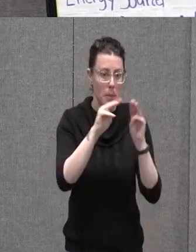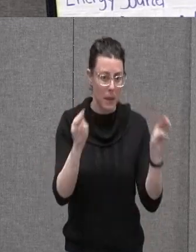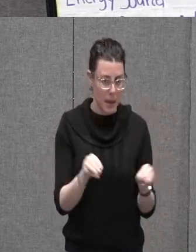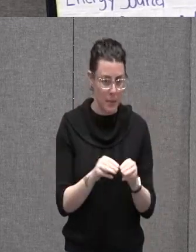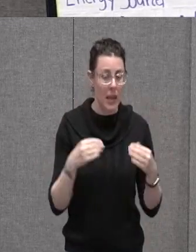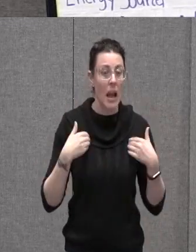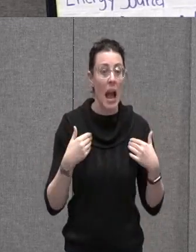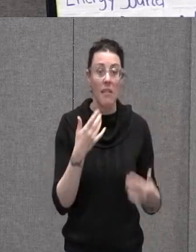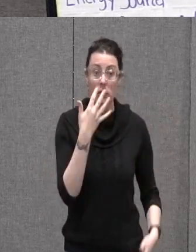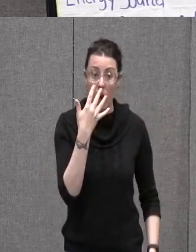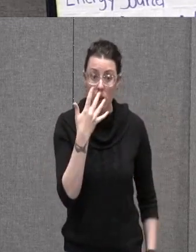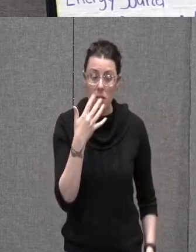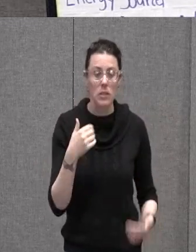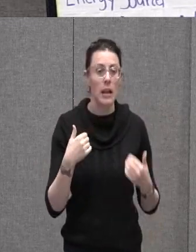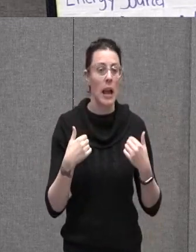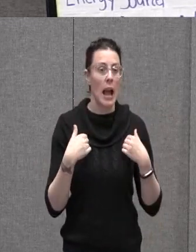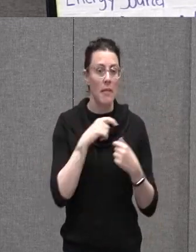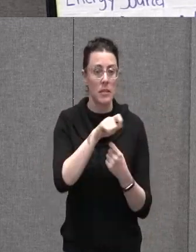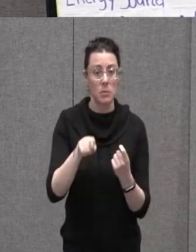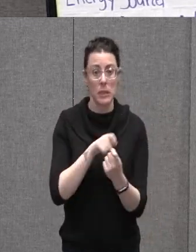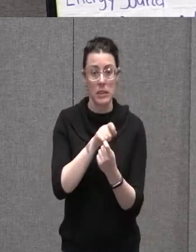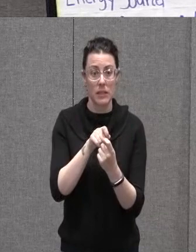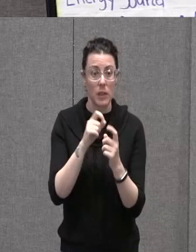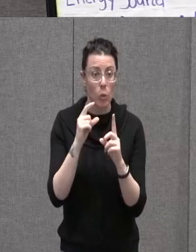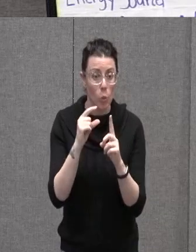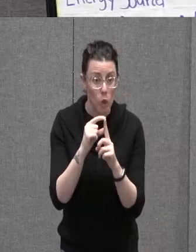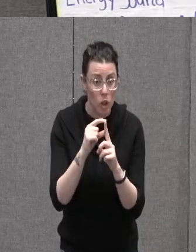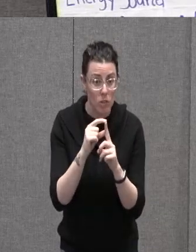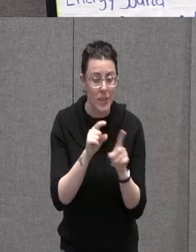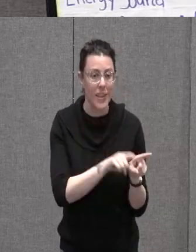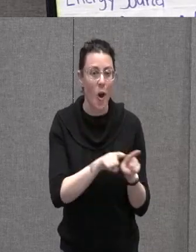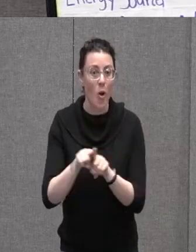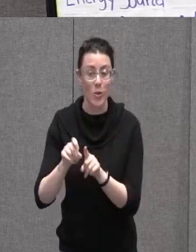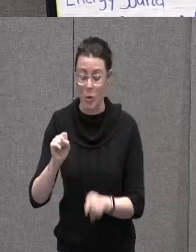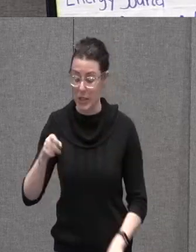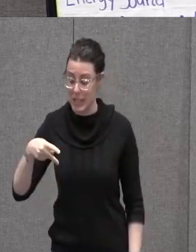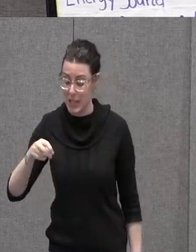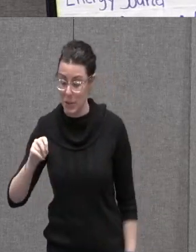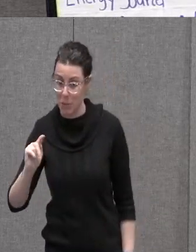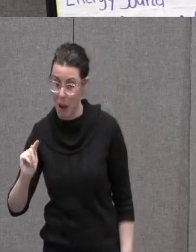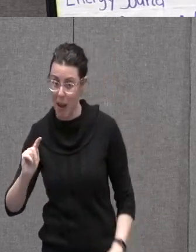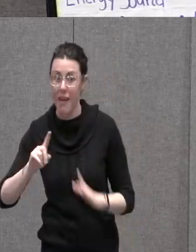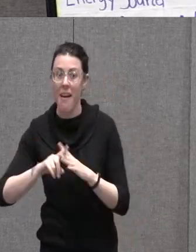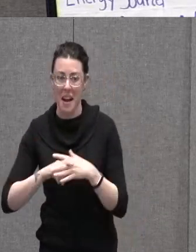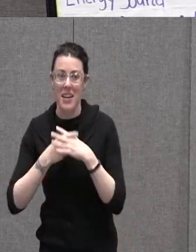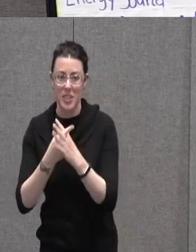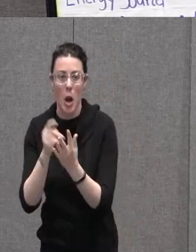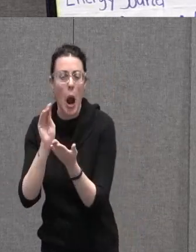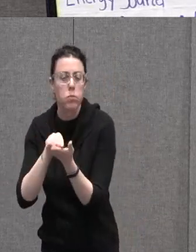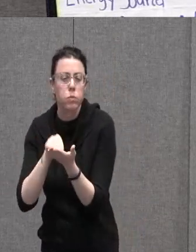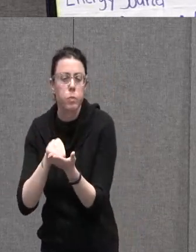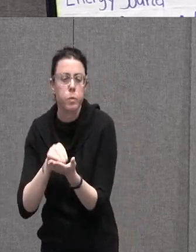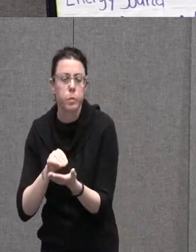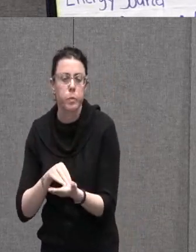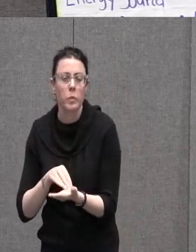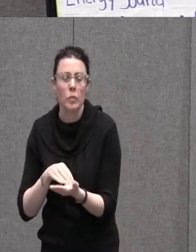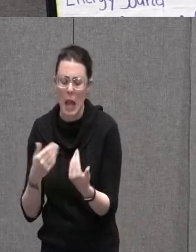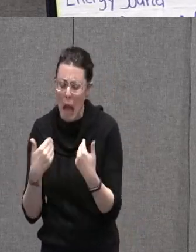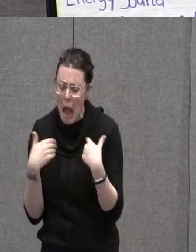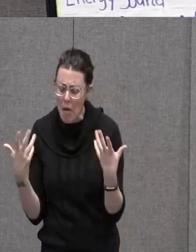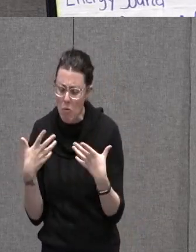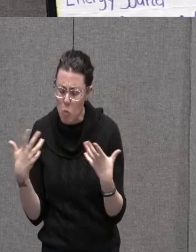very specific words. And I also started working on Spot. So I said, well, what does Spot have? Well,